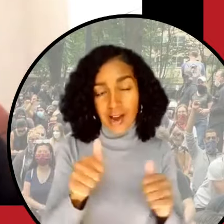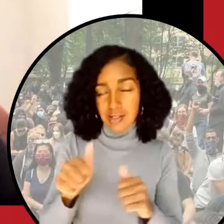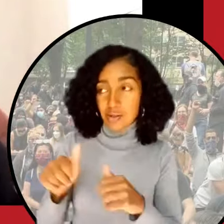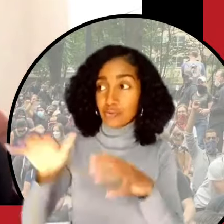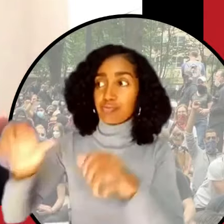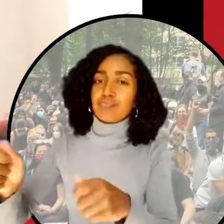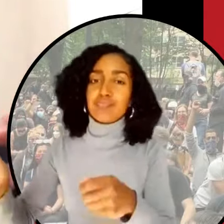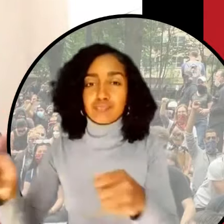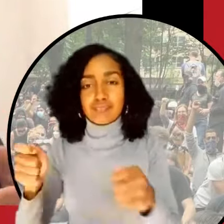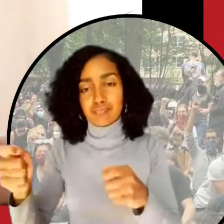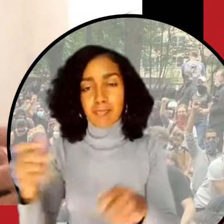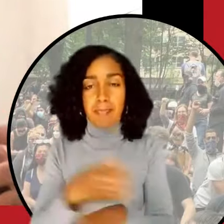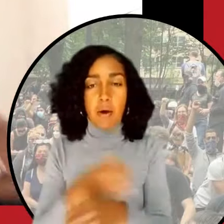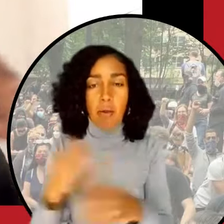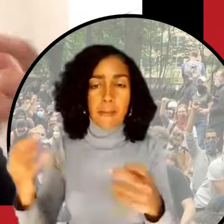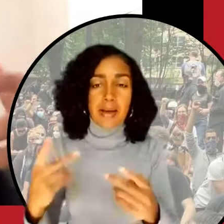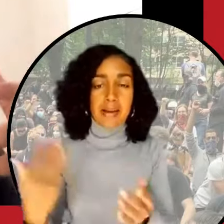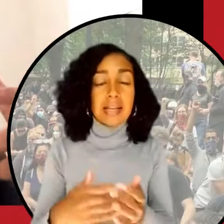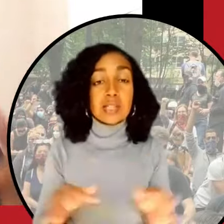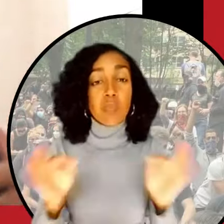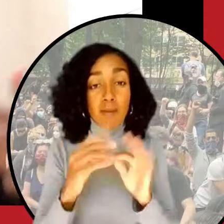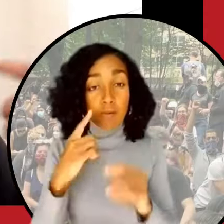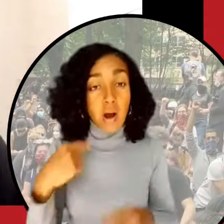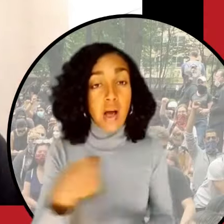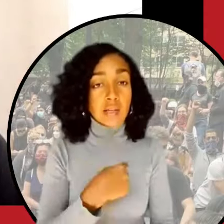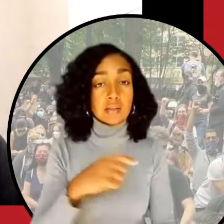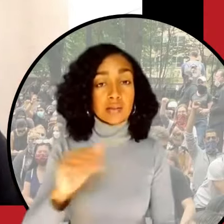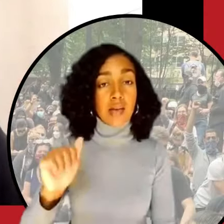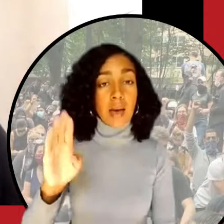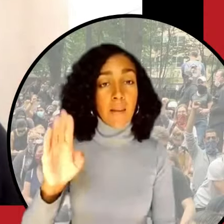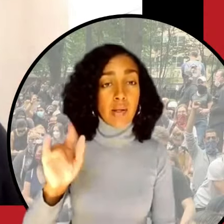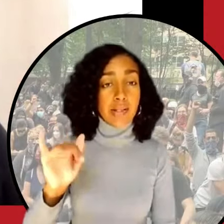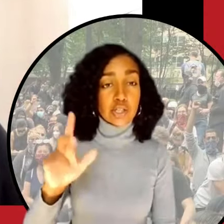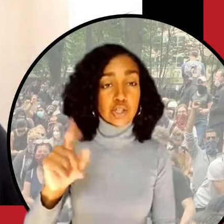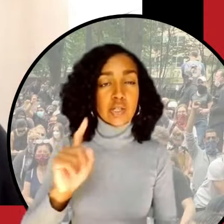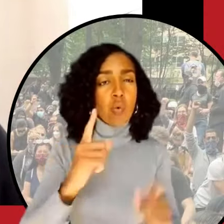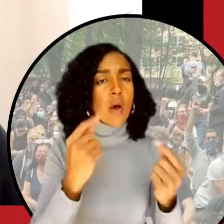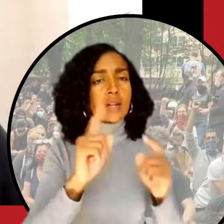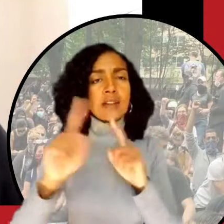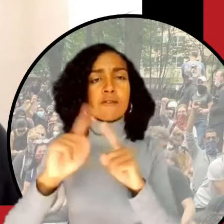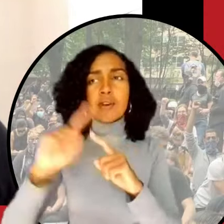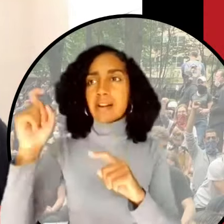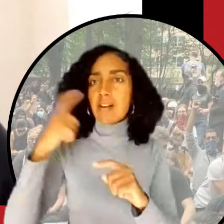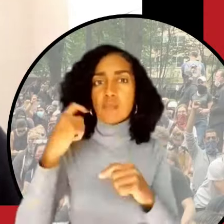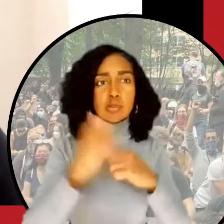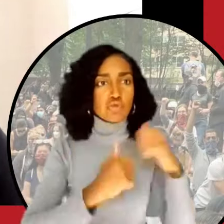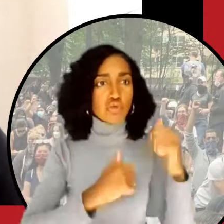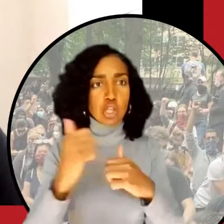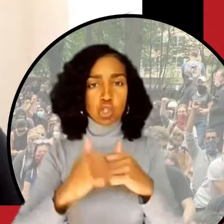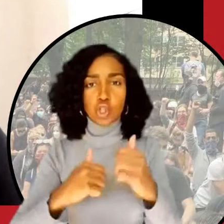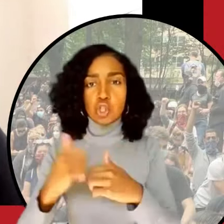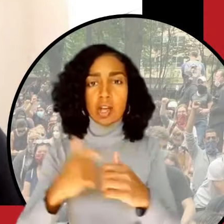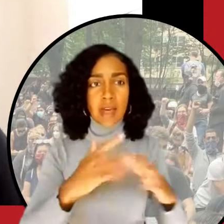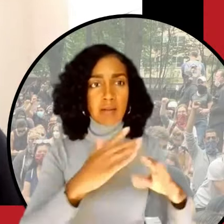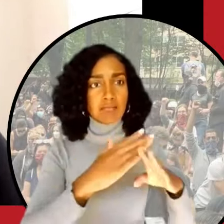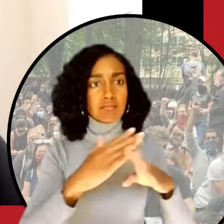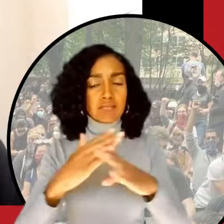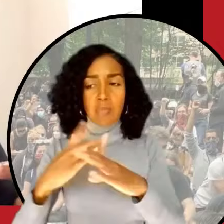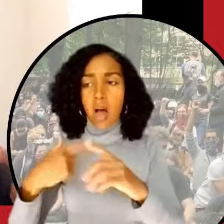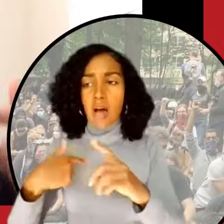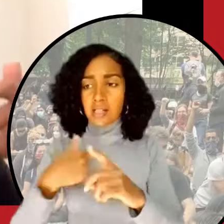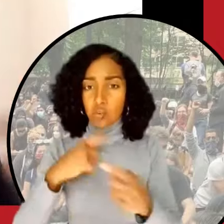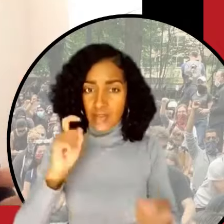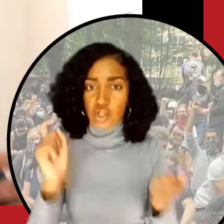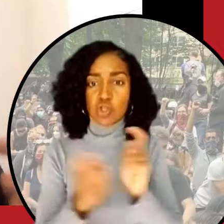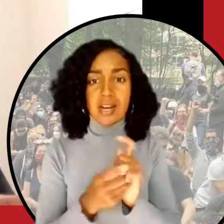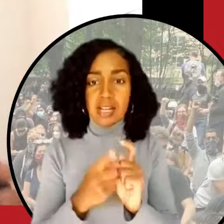state structures that are keeping us from being able to self-determine what democracy actually looks like when we get state power, to Ollie's point, right? And I